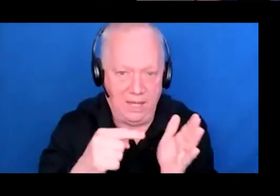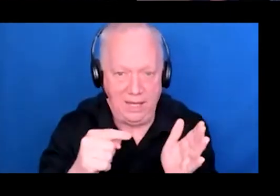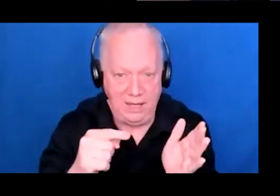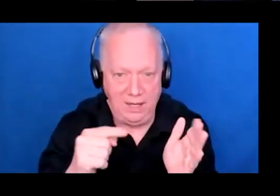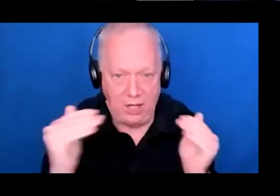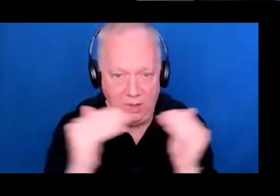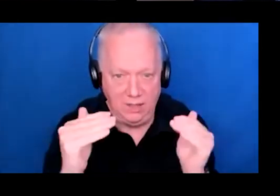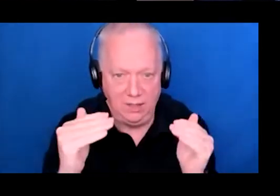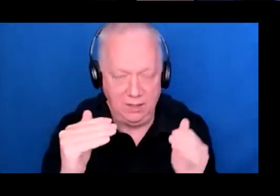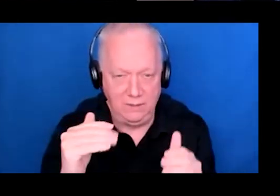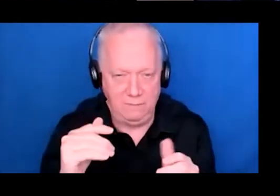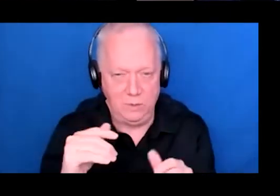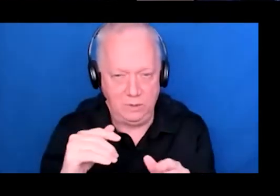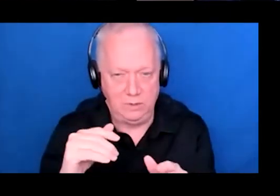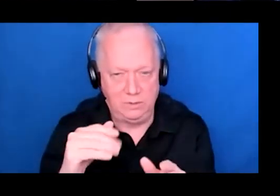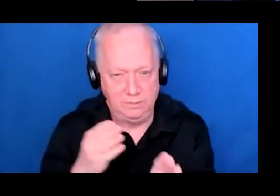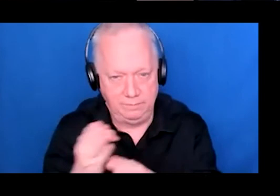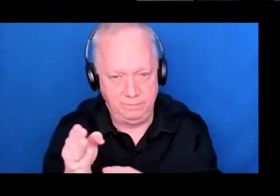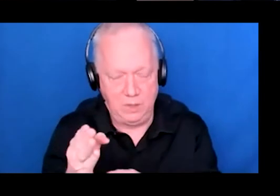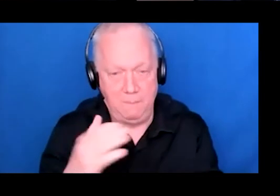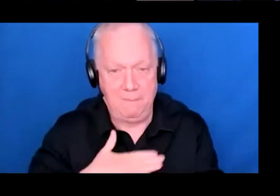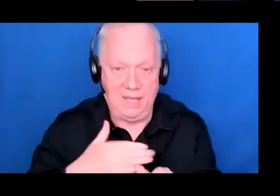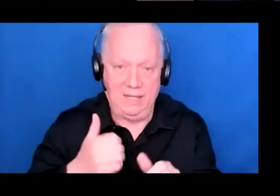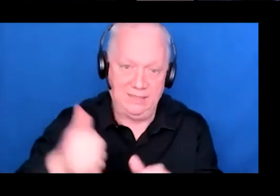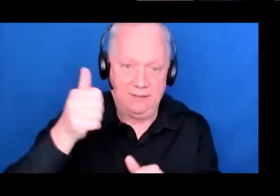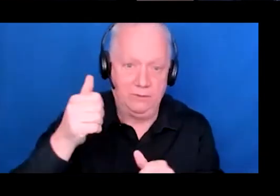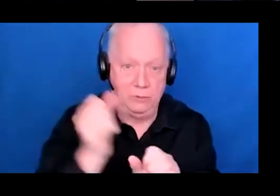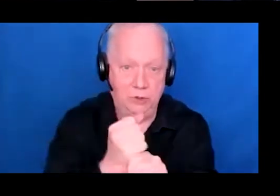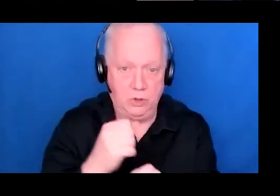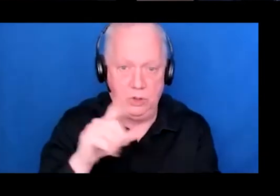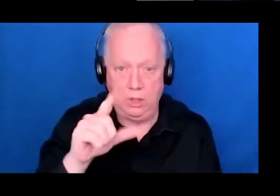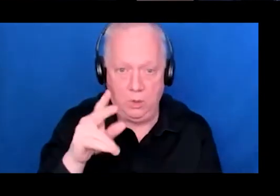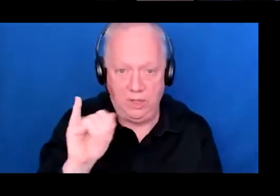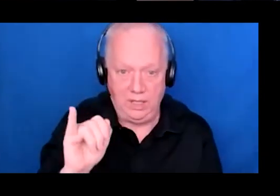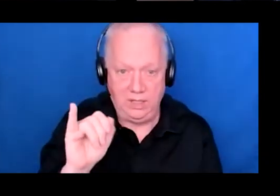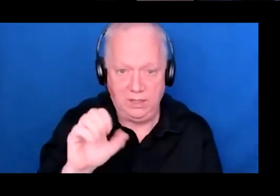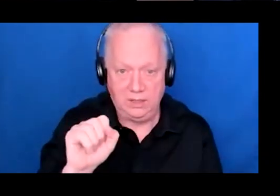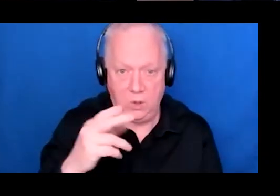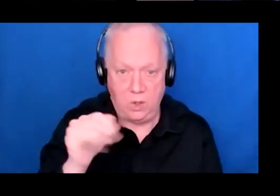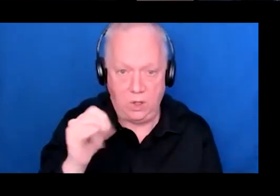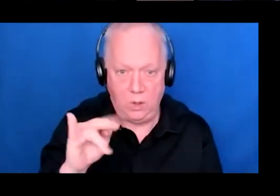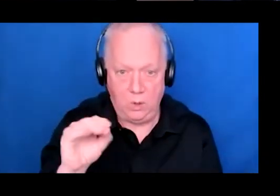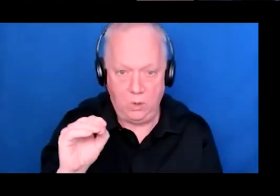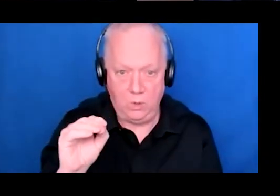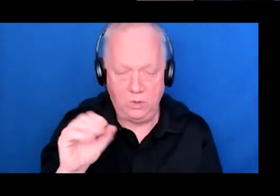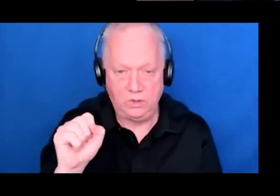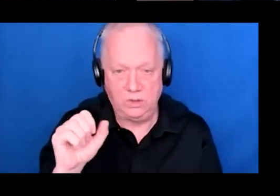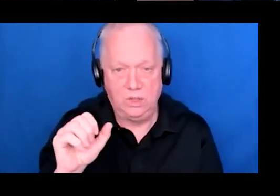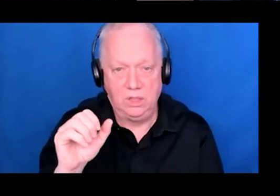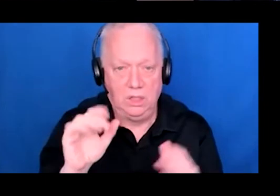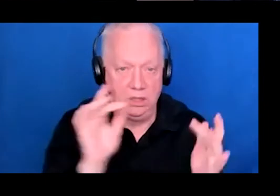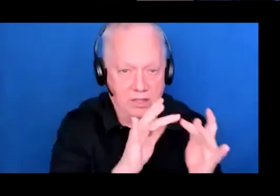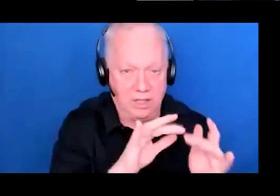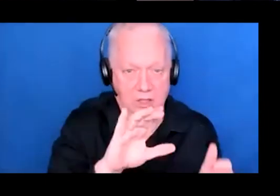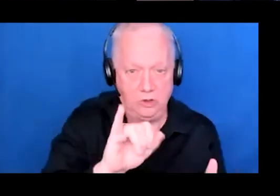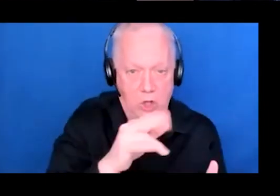surfing. So my executive producer on that, Luis Sahoyos, recommended that I get in touch with Joni Cooper,